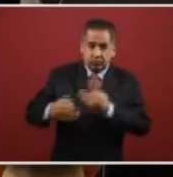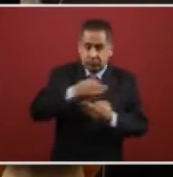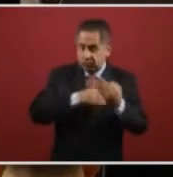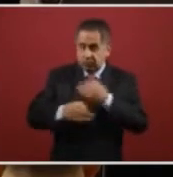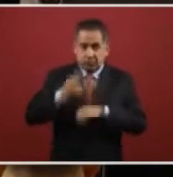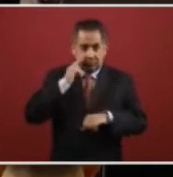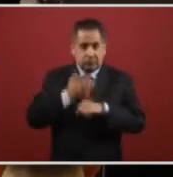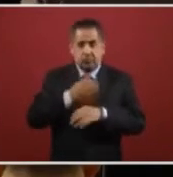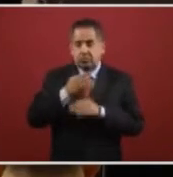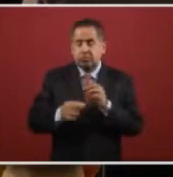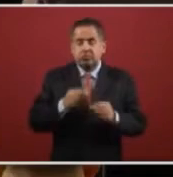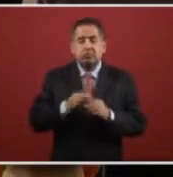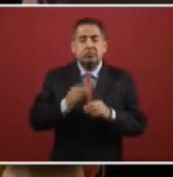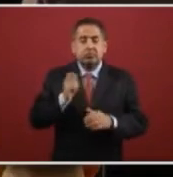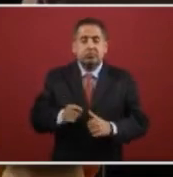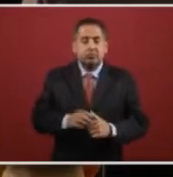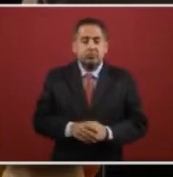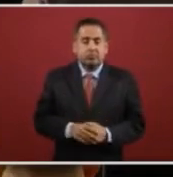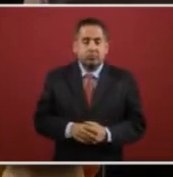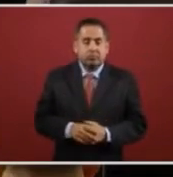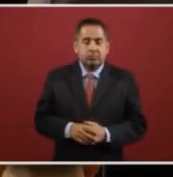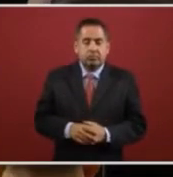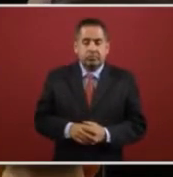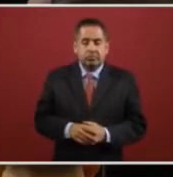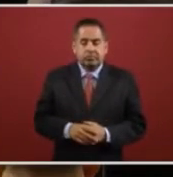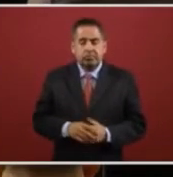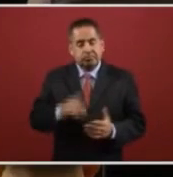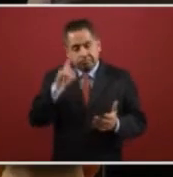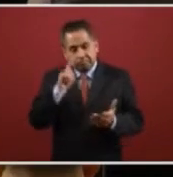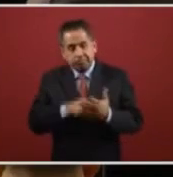Because it's the responsibility of everyone.